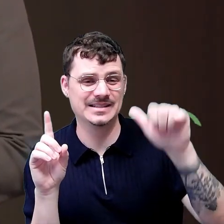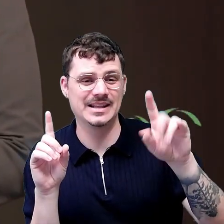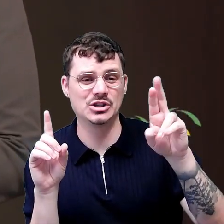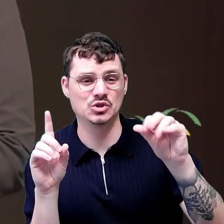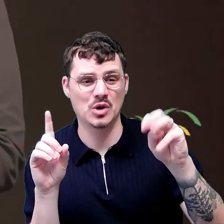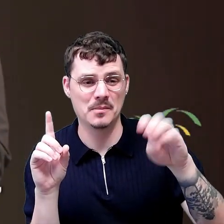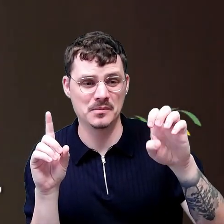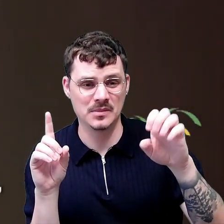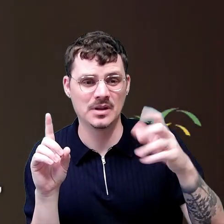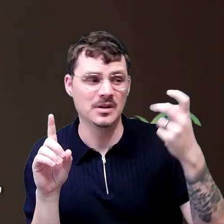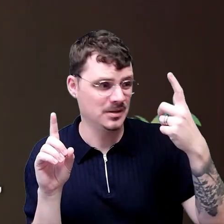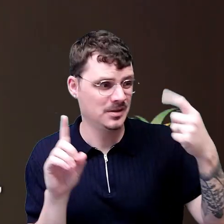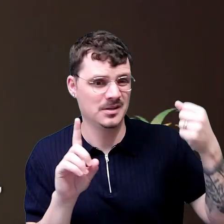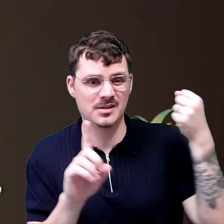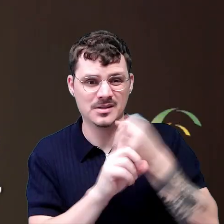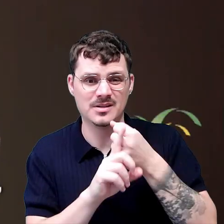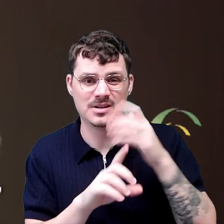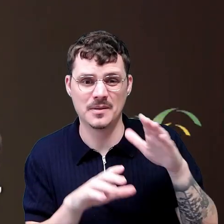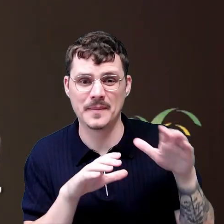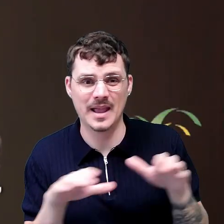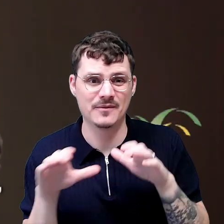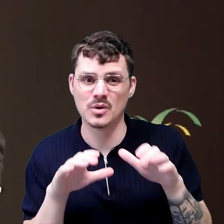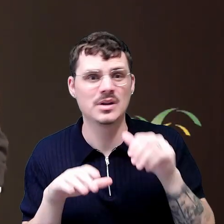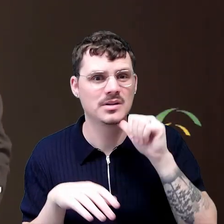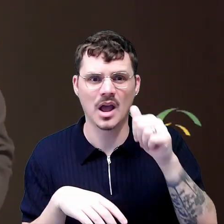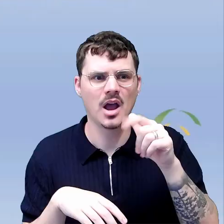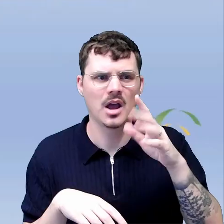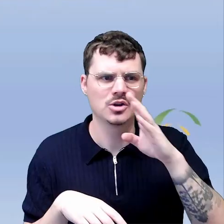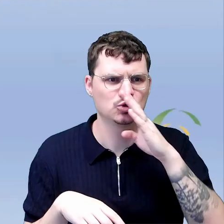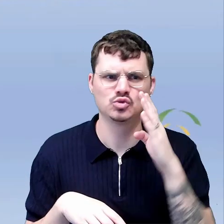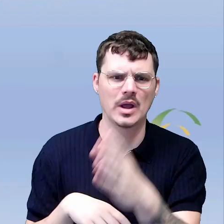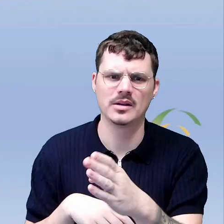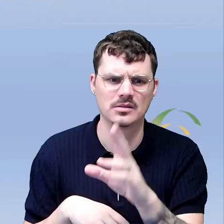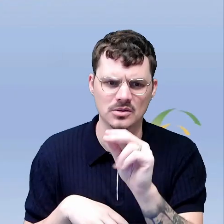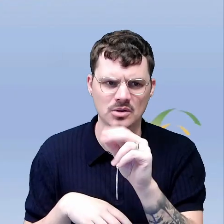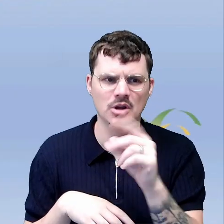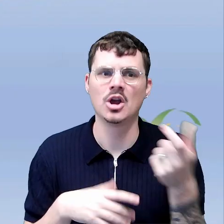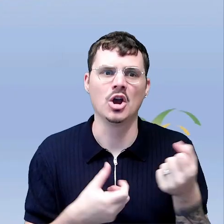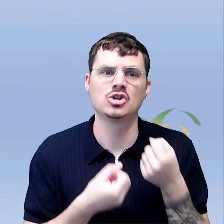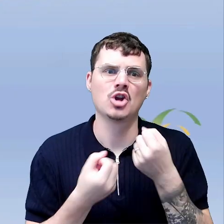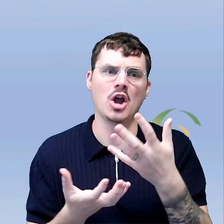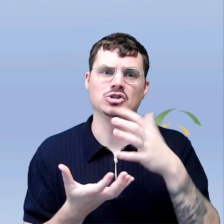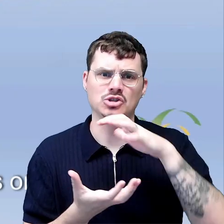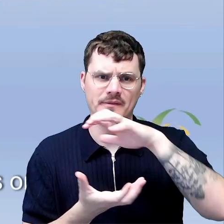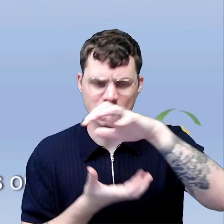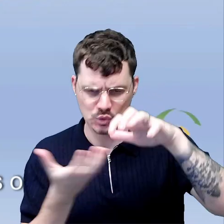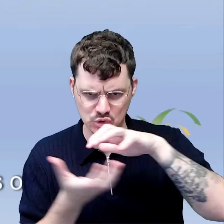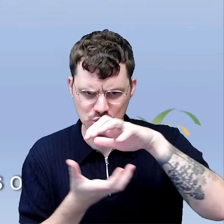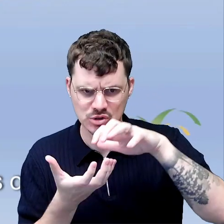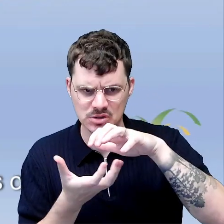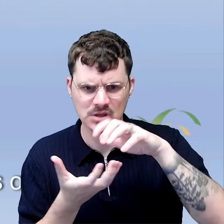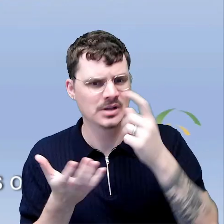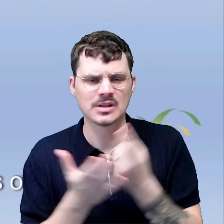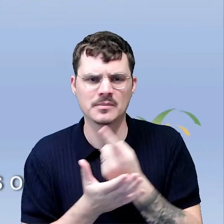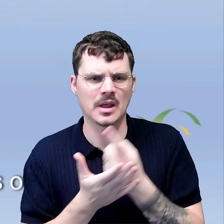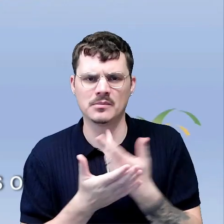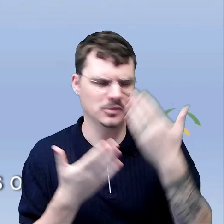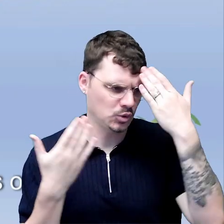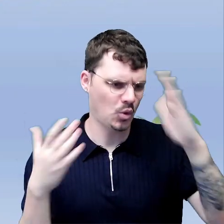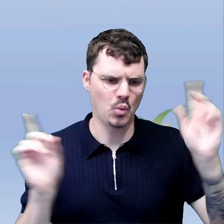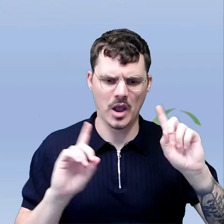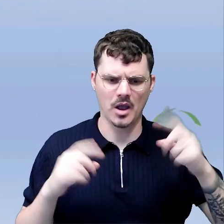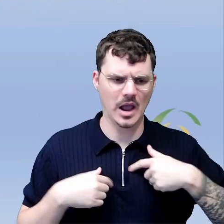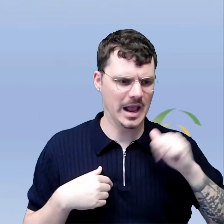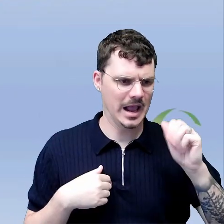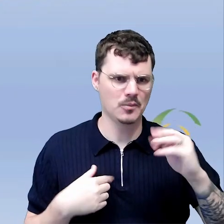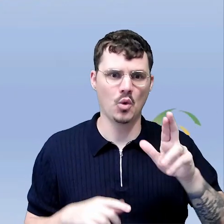syndrome altered his behavior was not a direct one. It caused confusion. Sometimes he wouldn't know where he was or